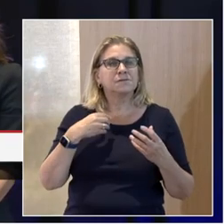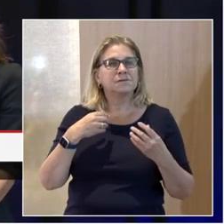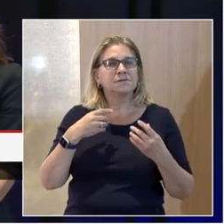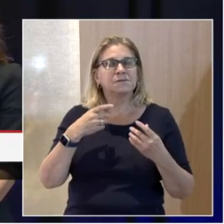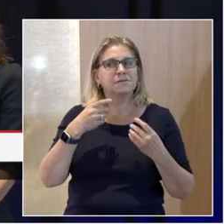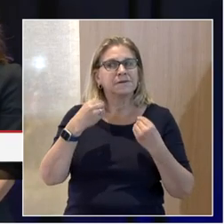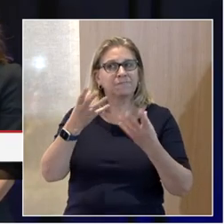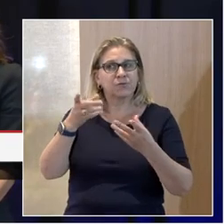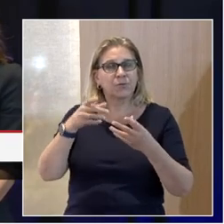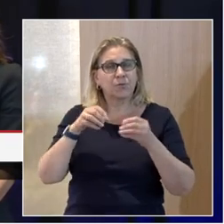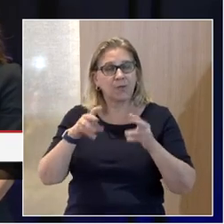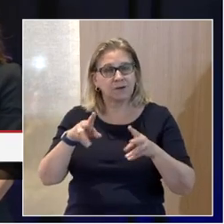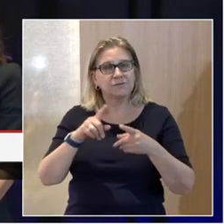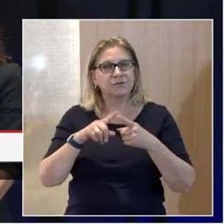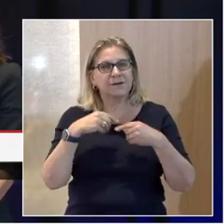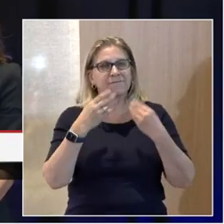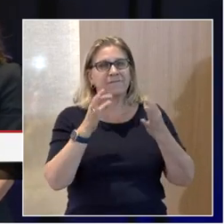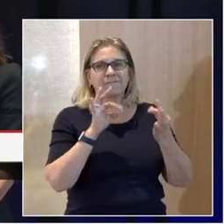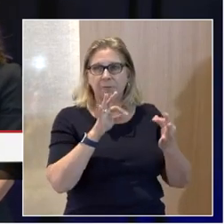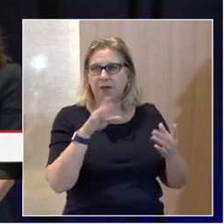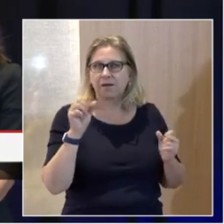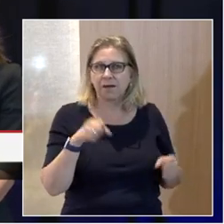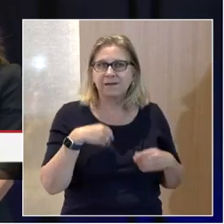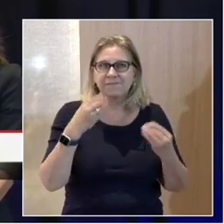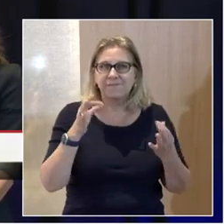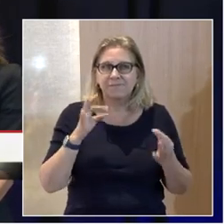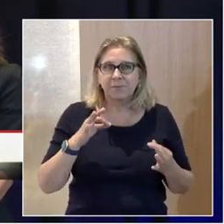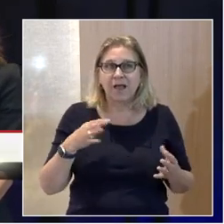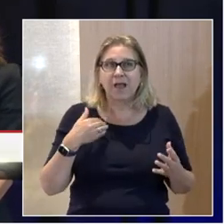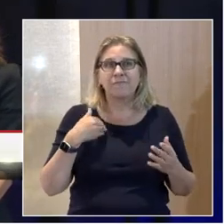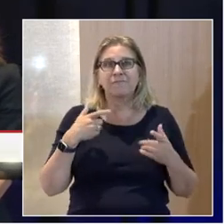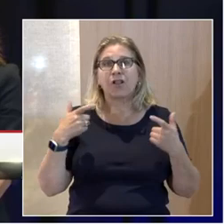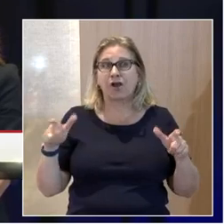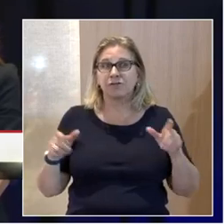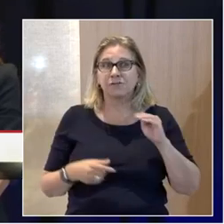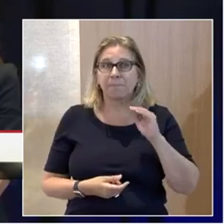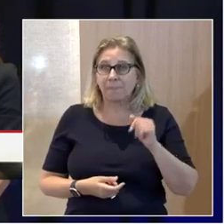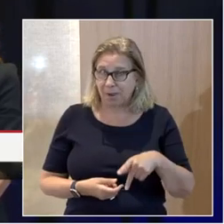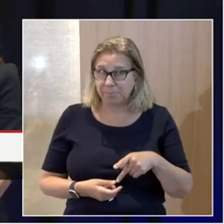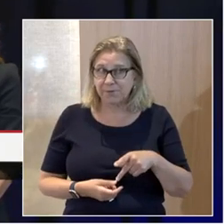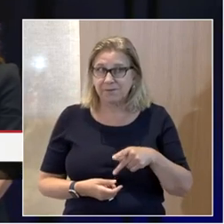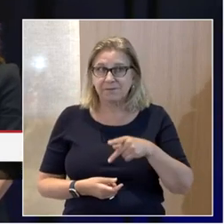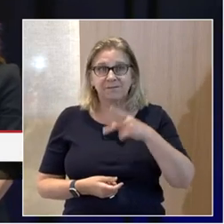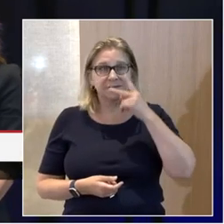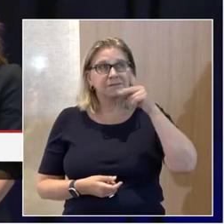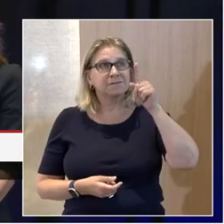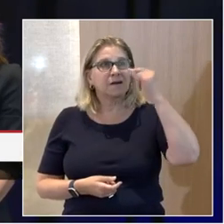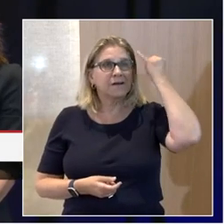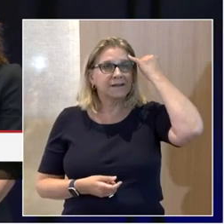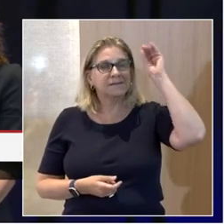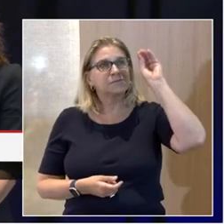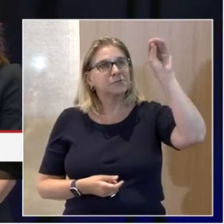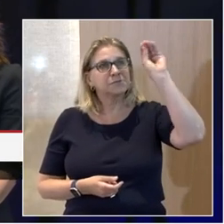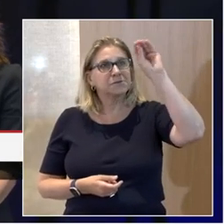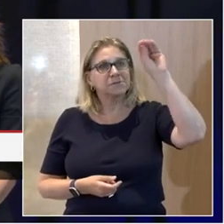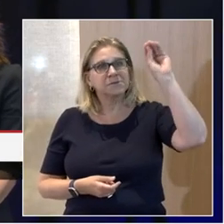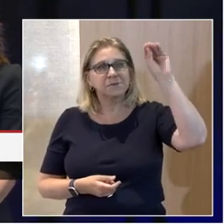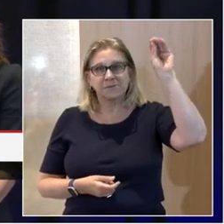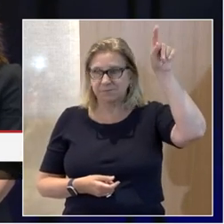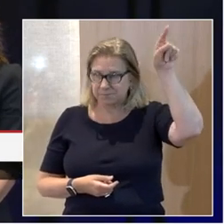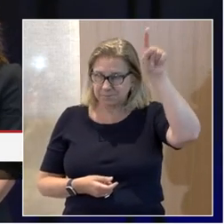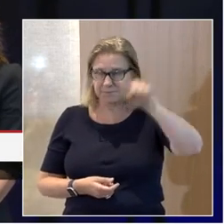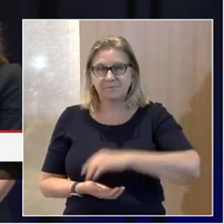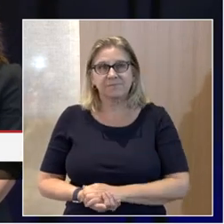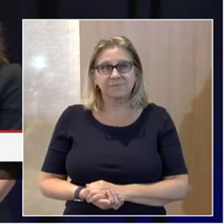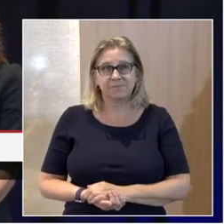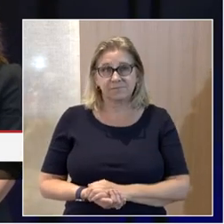want to provide. We have large maps in the back where you can place your ideas in a specific corridor. So please do see our friends there, as